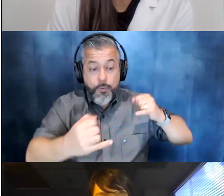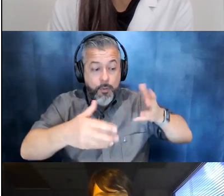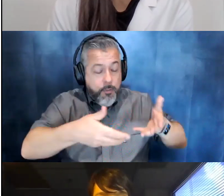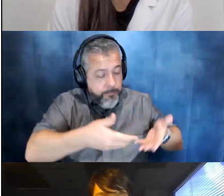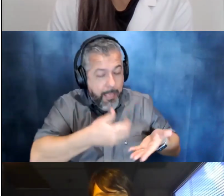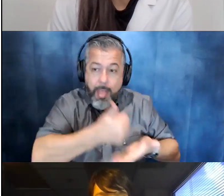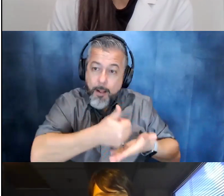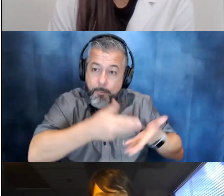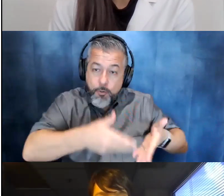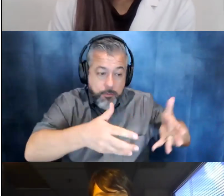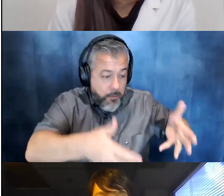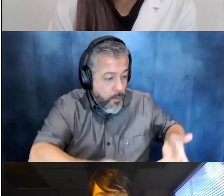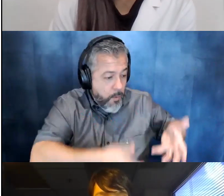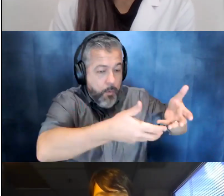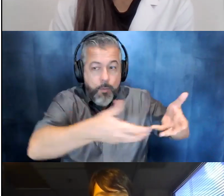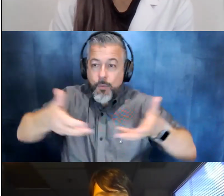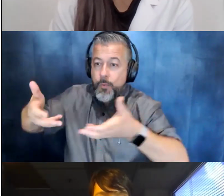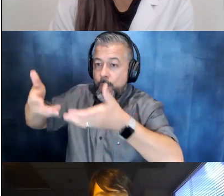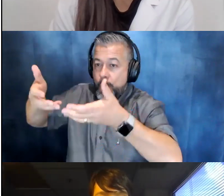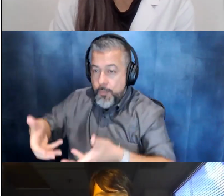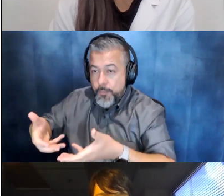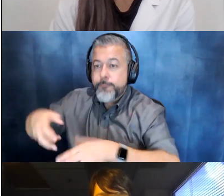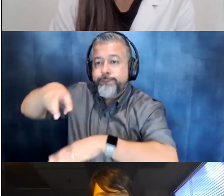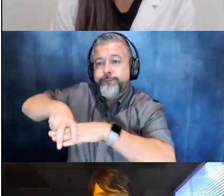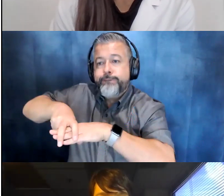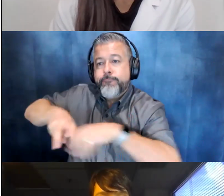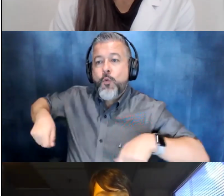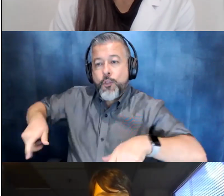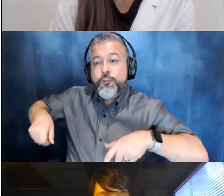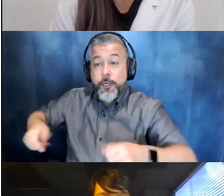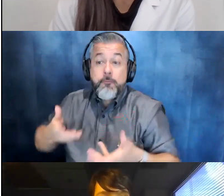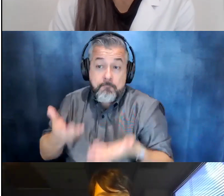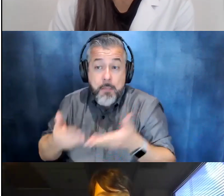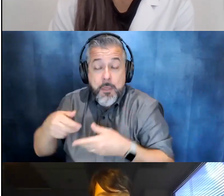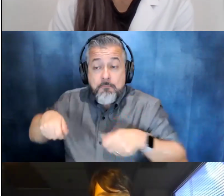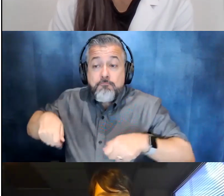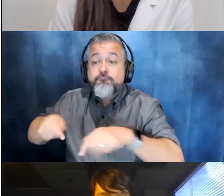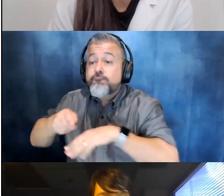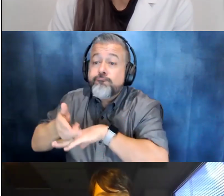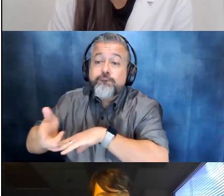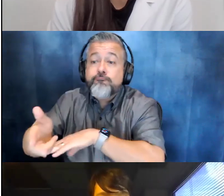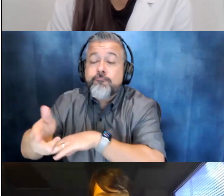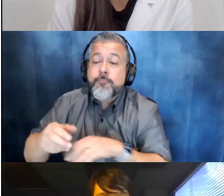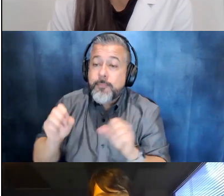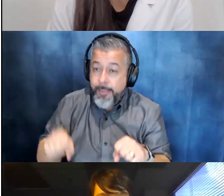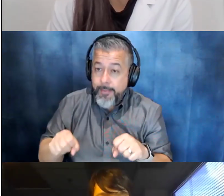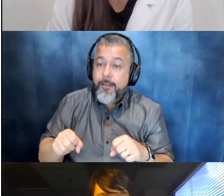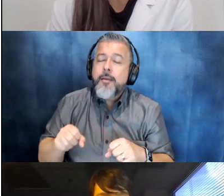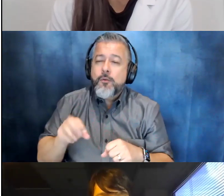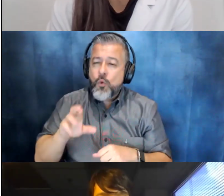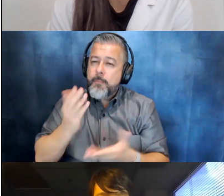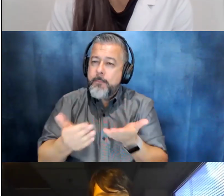great option. So if that hasn't been explored, then a physical therapy consult can assist in assessing